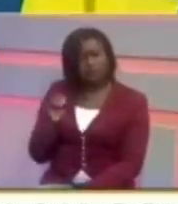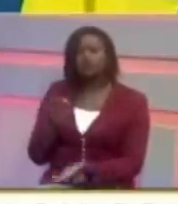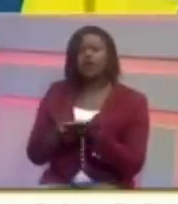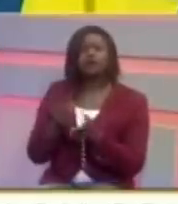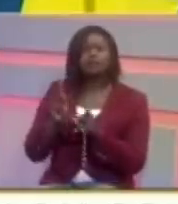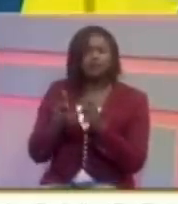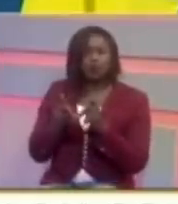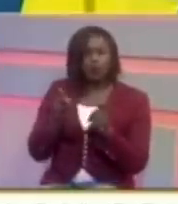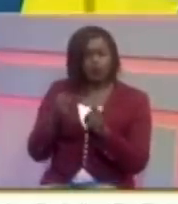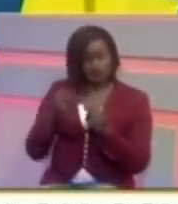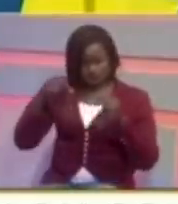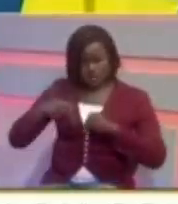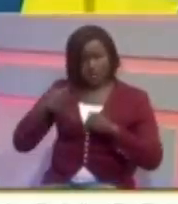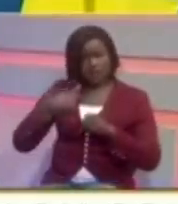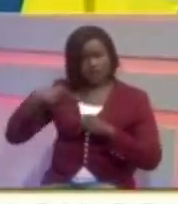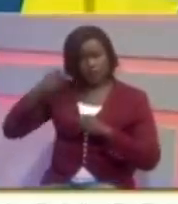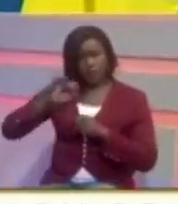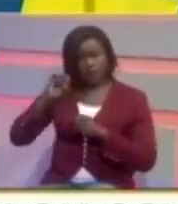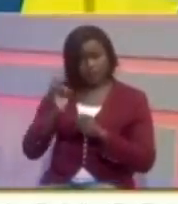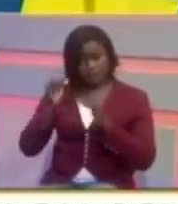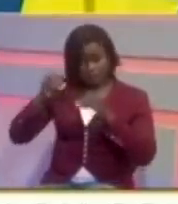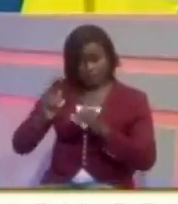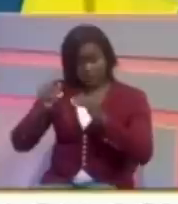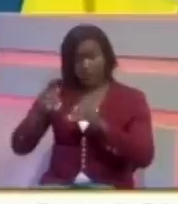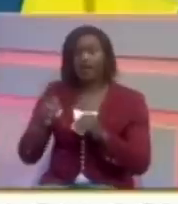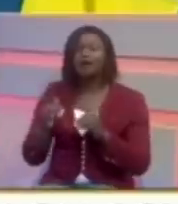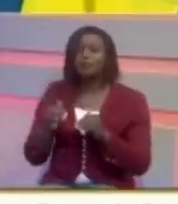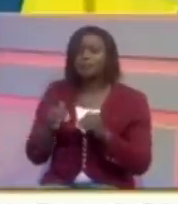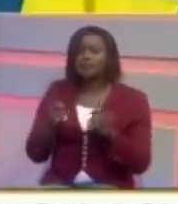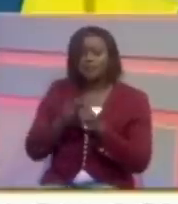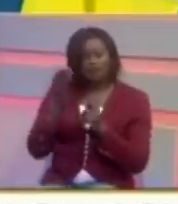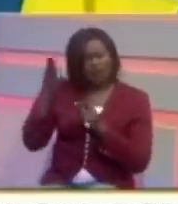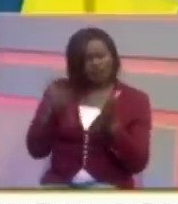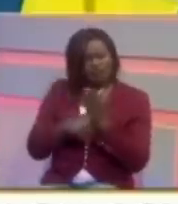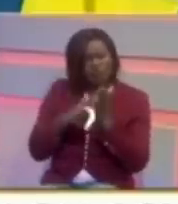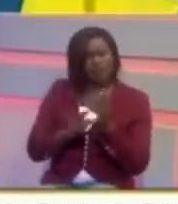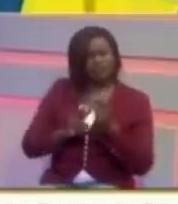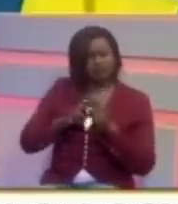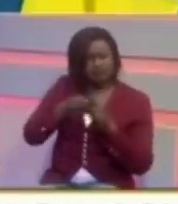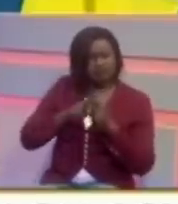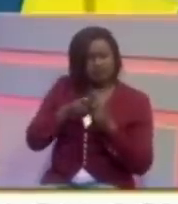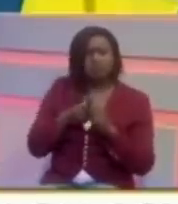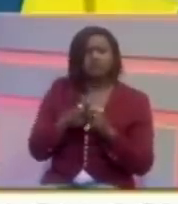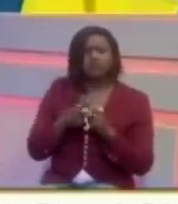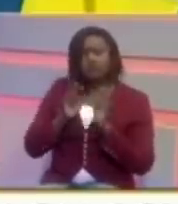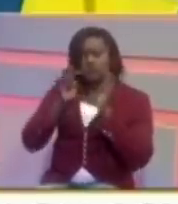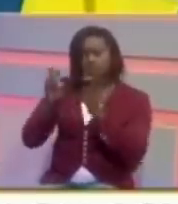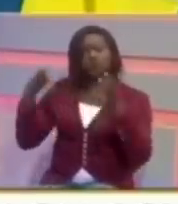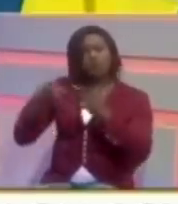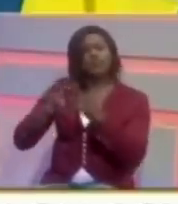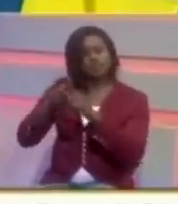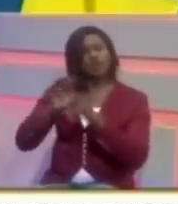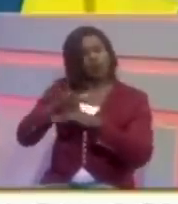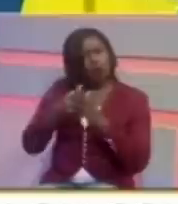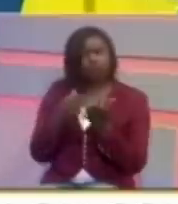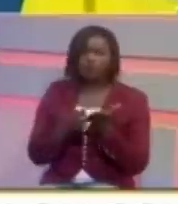like I've been in Jinja today, which I'll talk about later, the engineering problem there of the only Ugandans. This is very